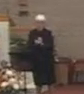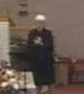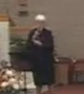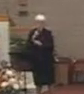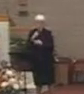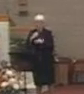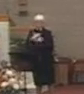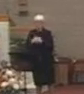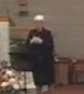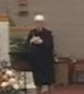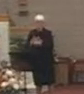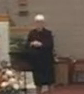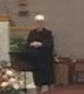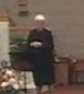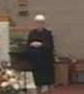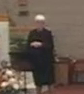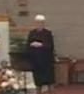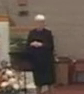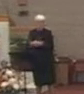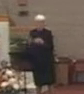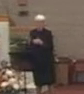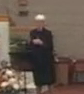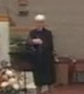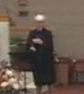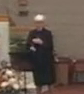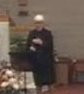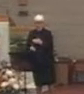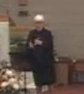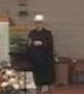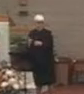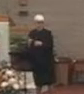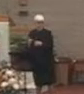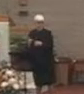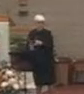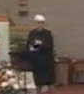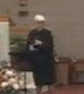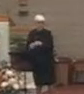appreciated. And finally,